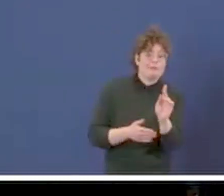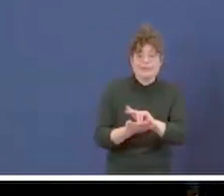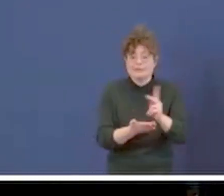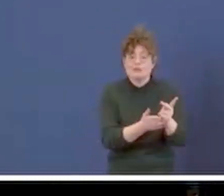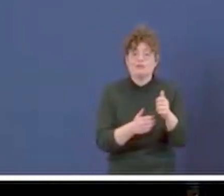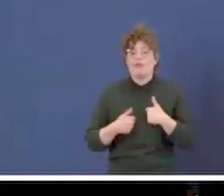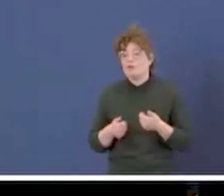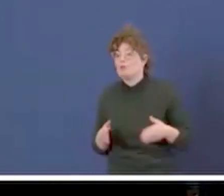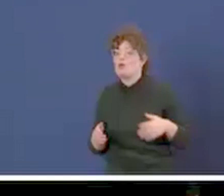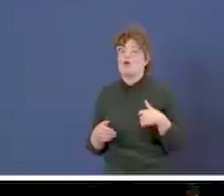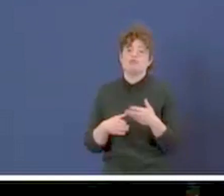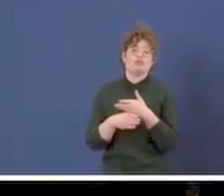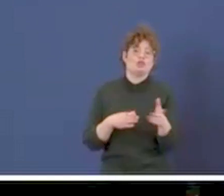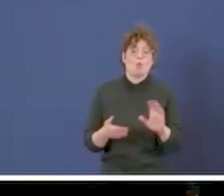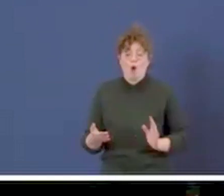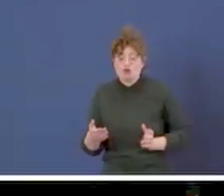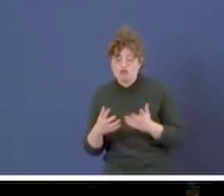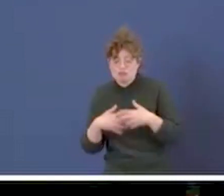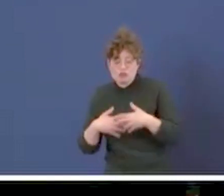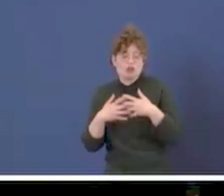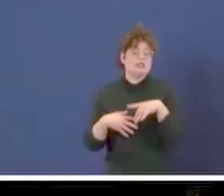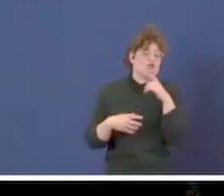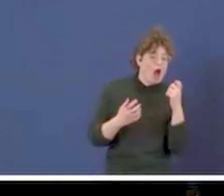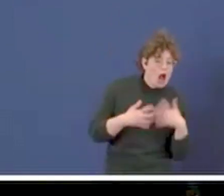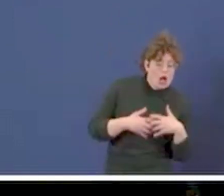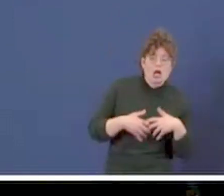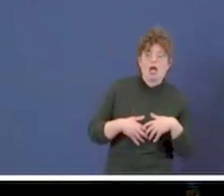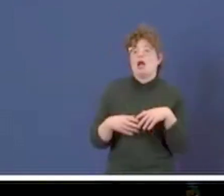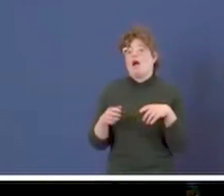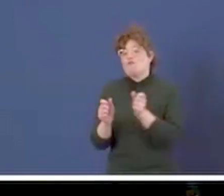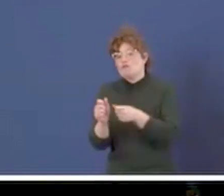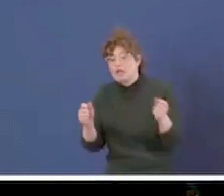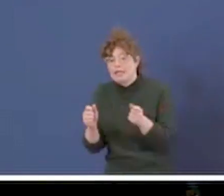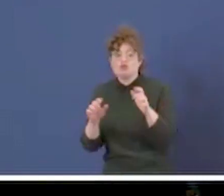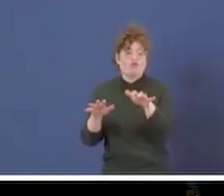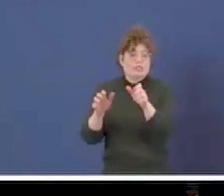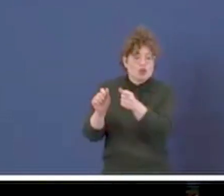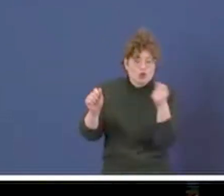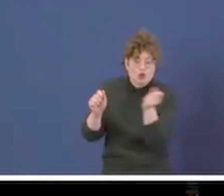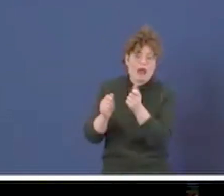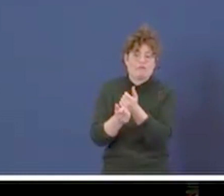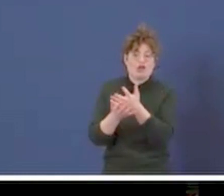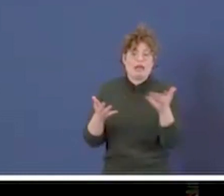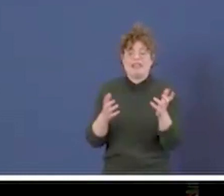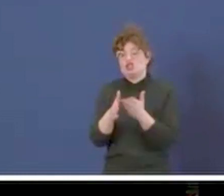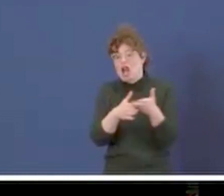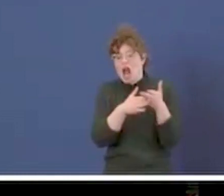room, the shared washer and dryer, shared fridge and freezer, and very little privacy despite our best